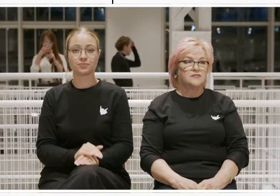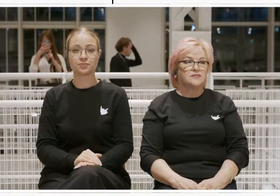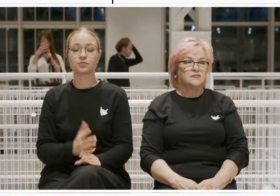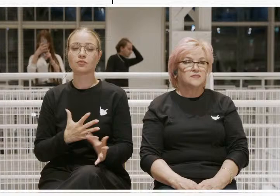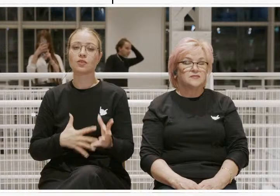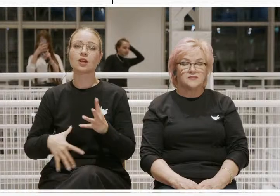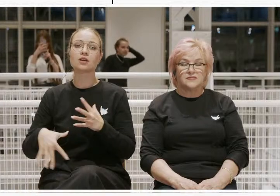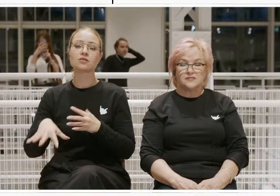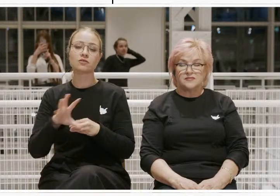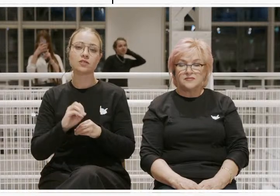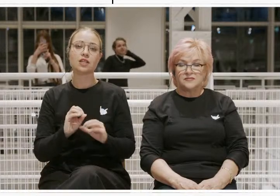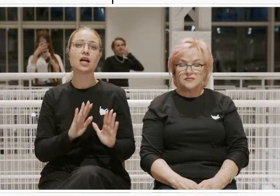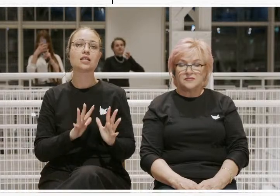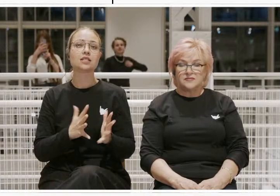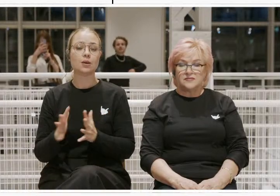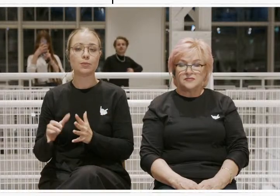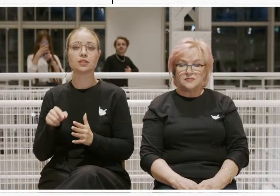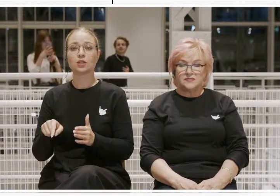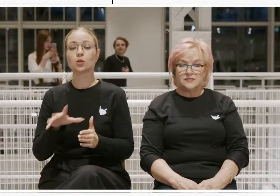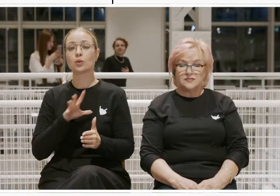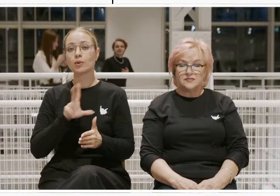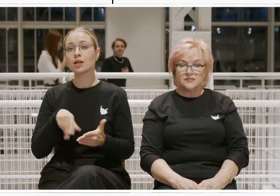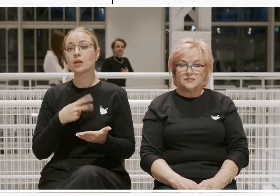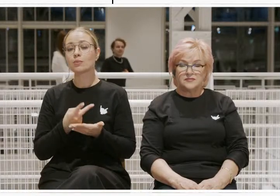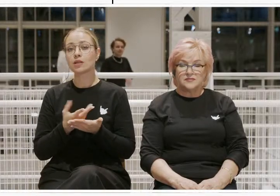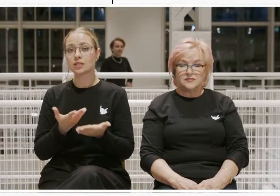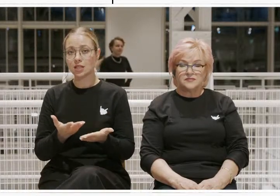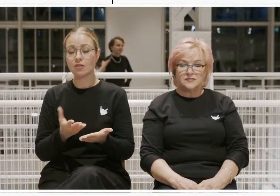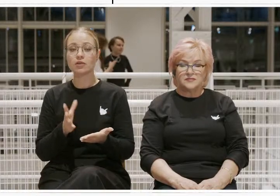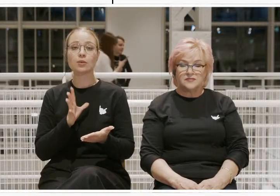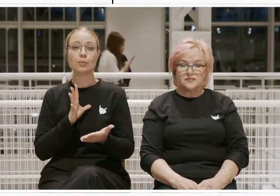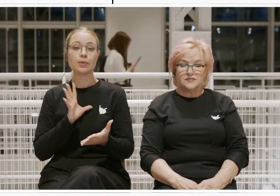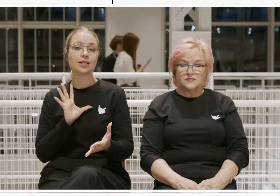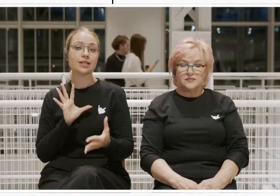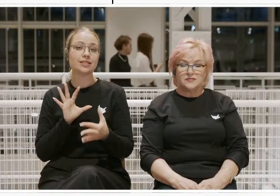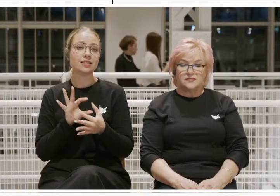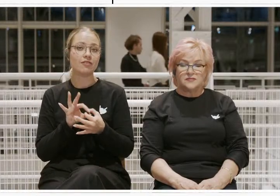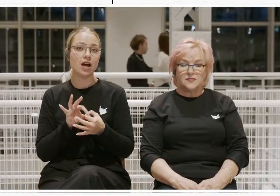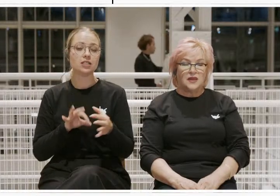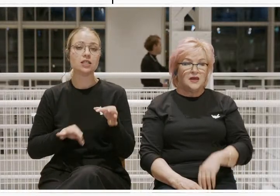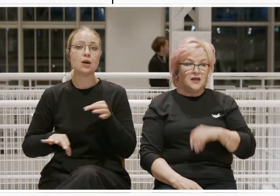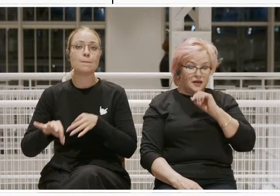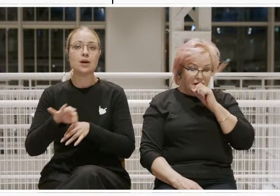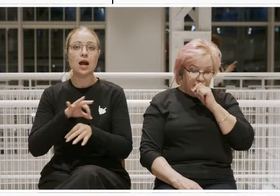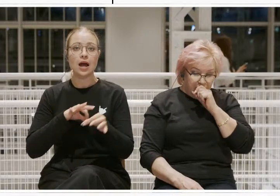which were exhibited in the venues of the last edition.